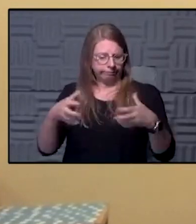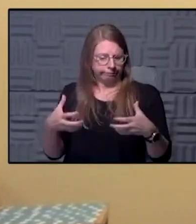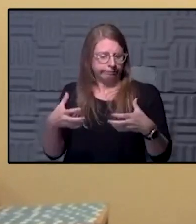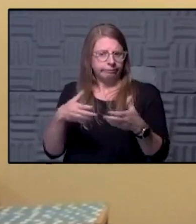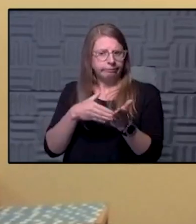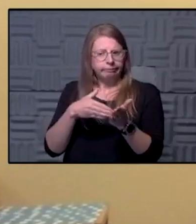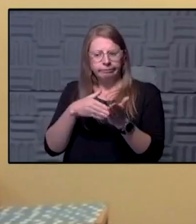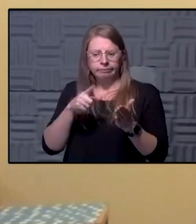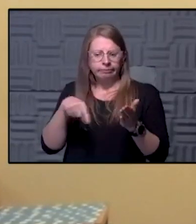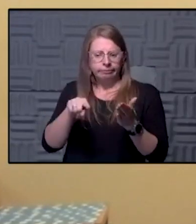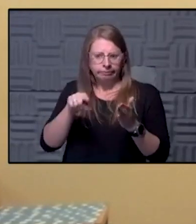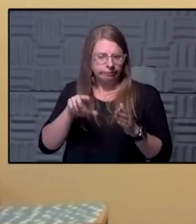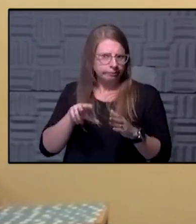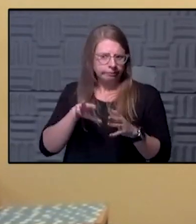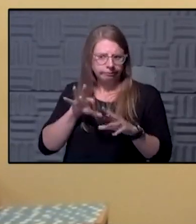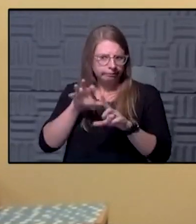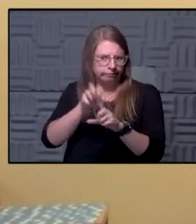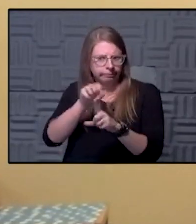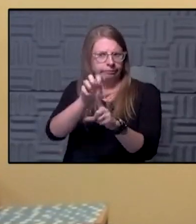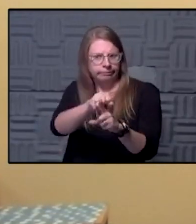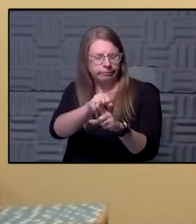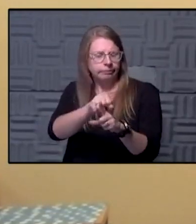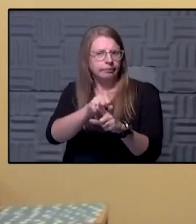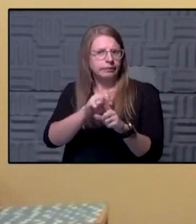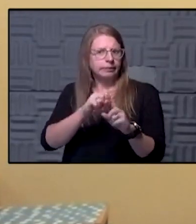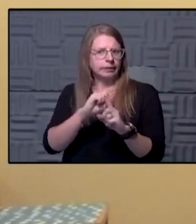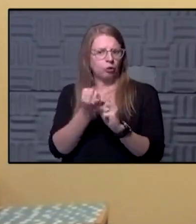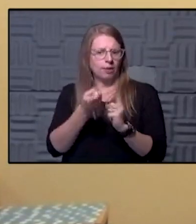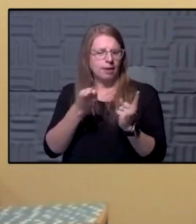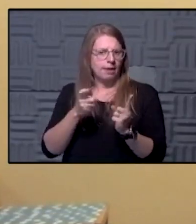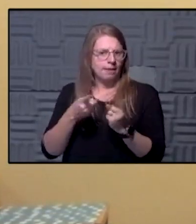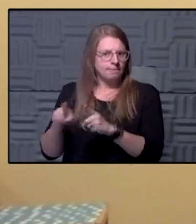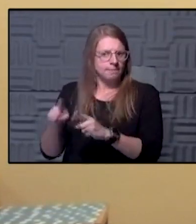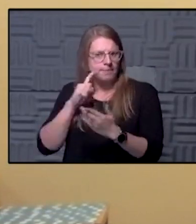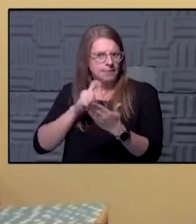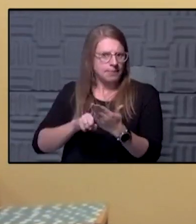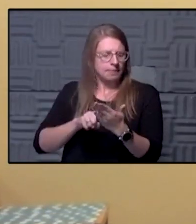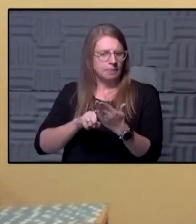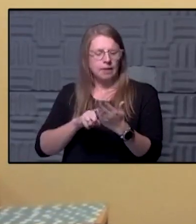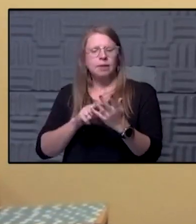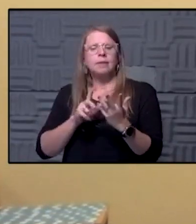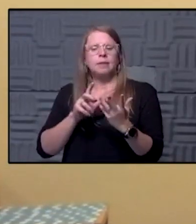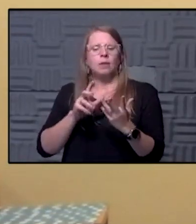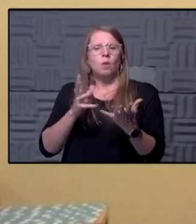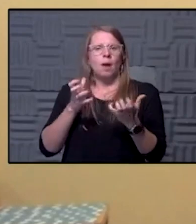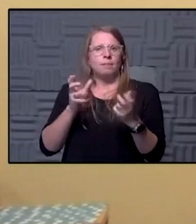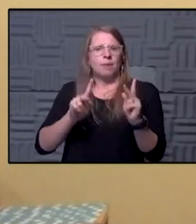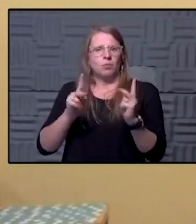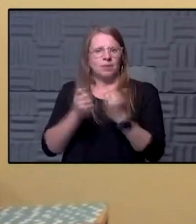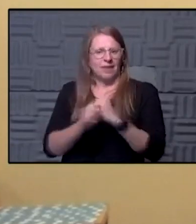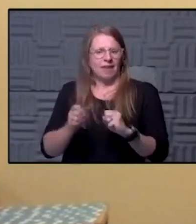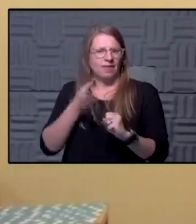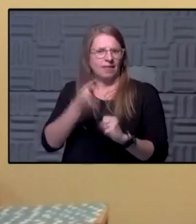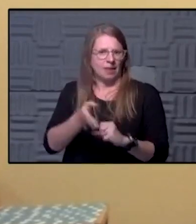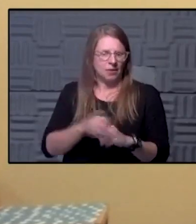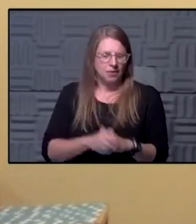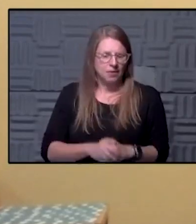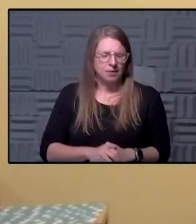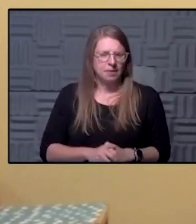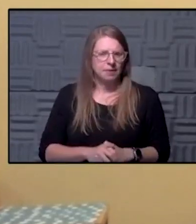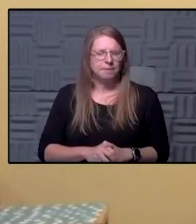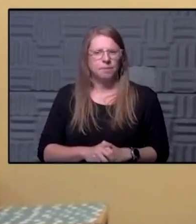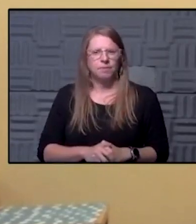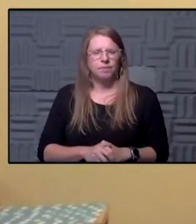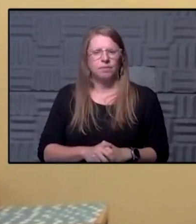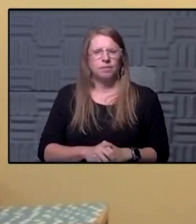very quickly kind of jumping on those situations and trying to keep people safe there. I just can't say enough